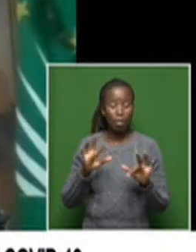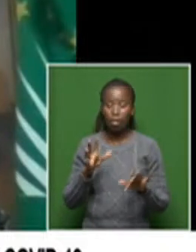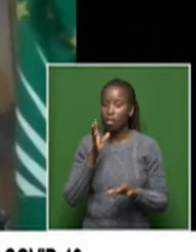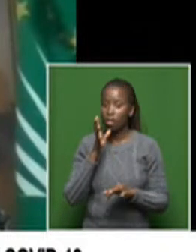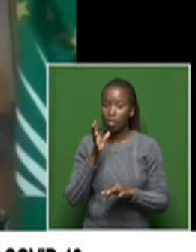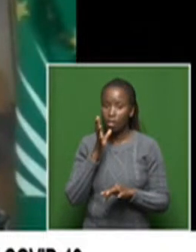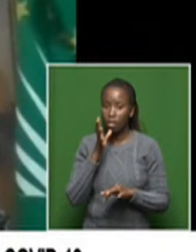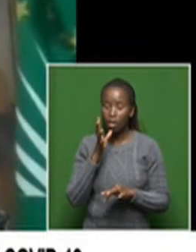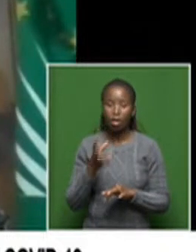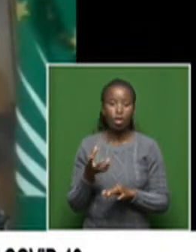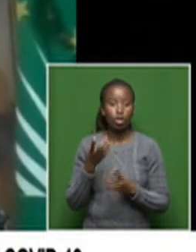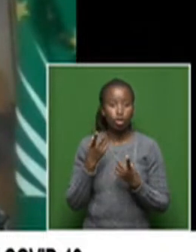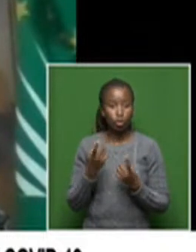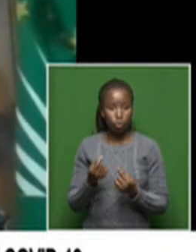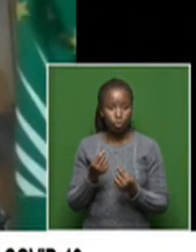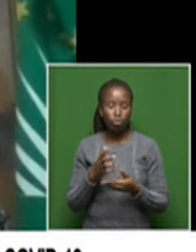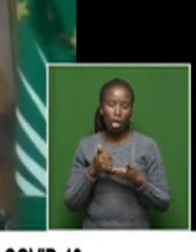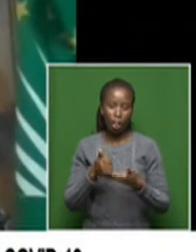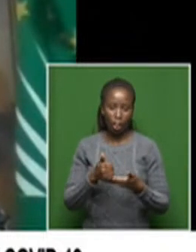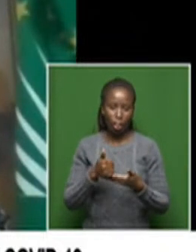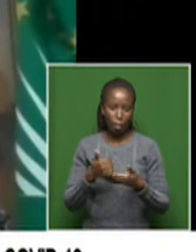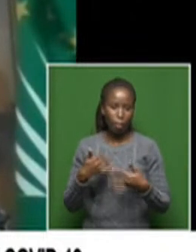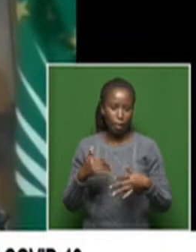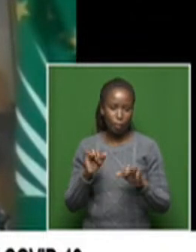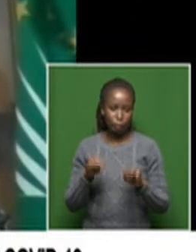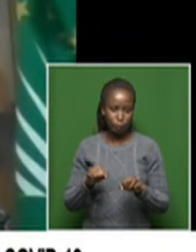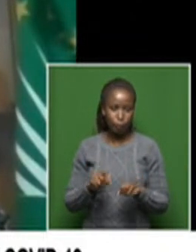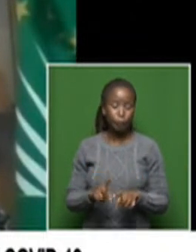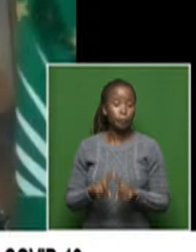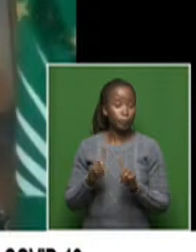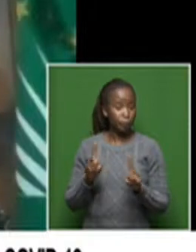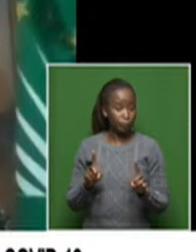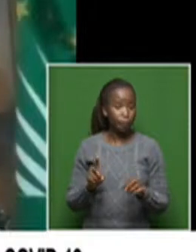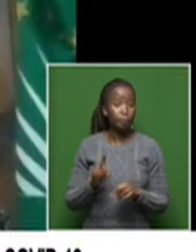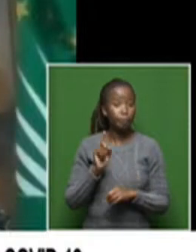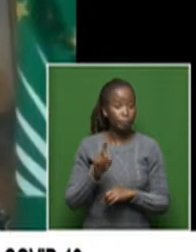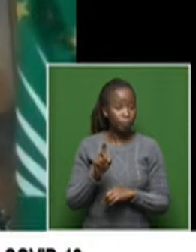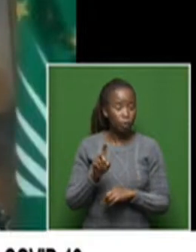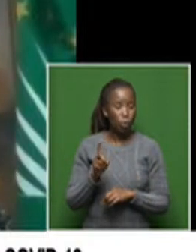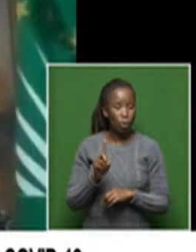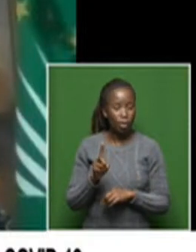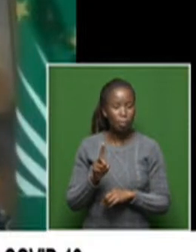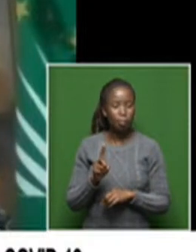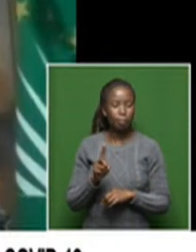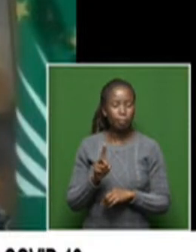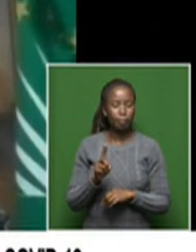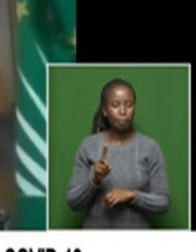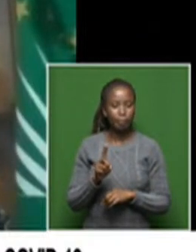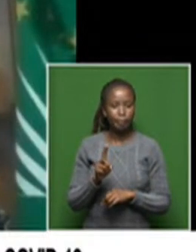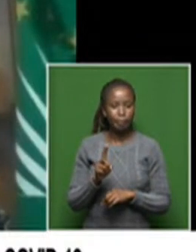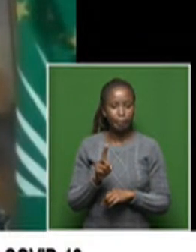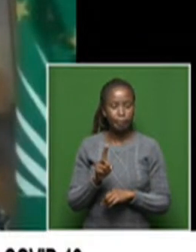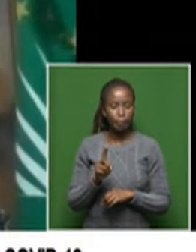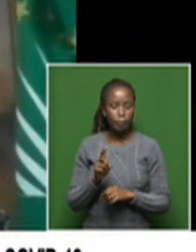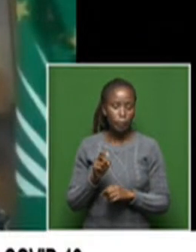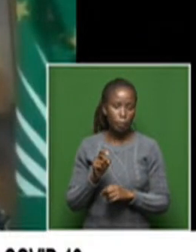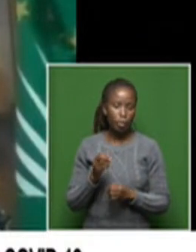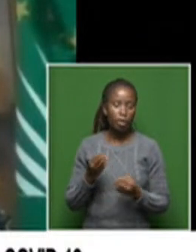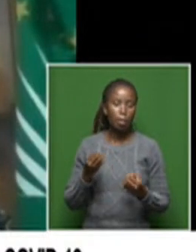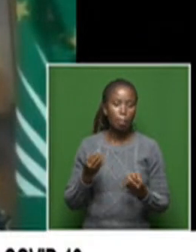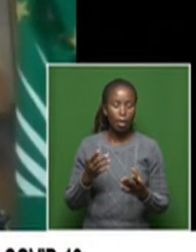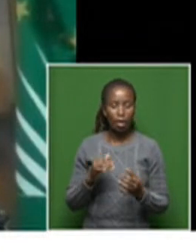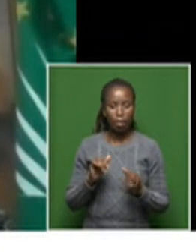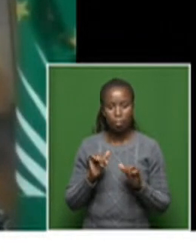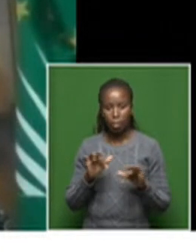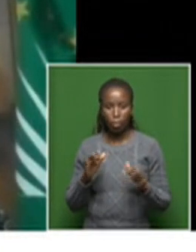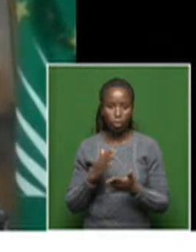the law enforcement to assist us, but it has to take many people who are actually responding